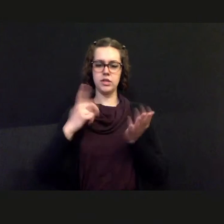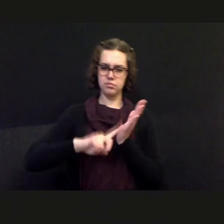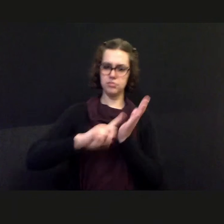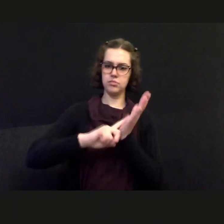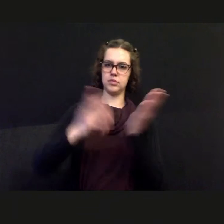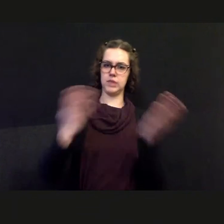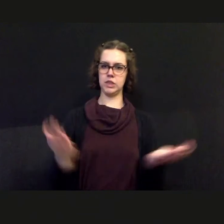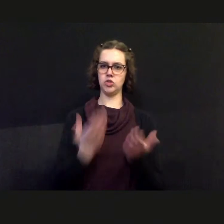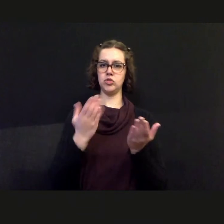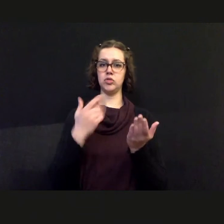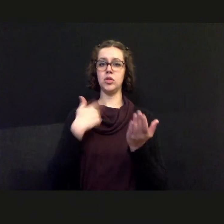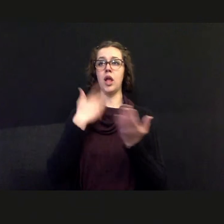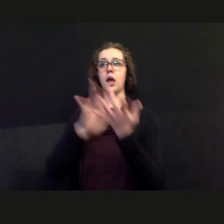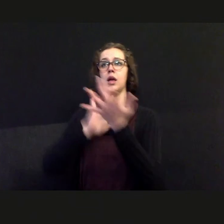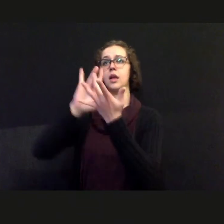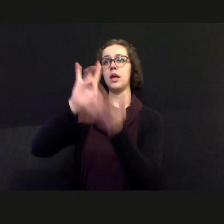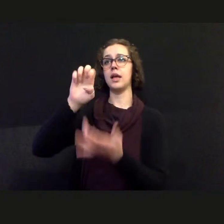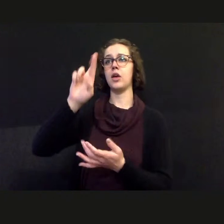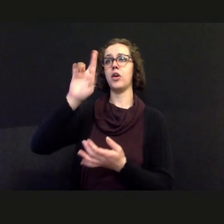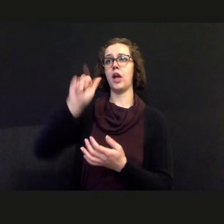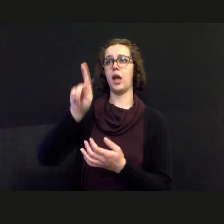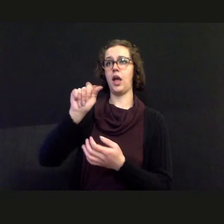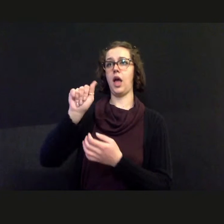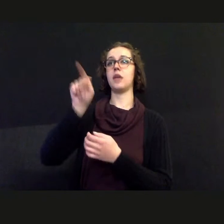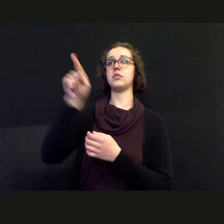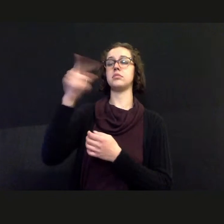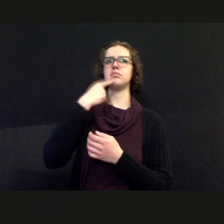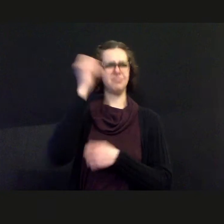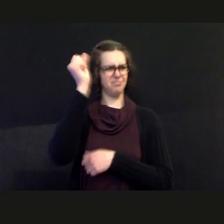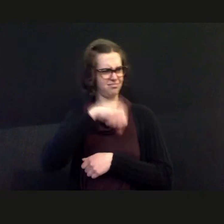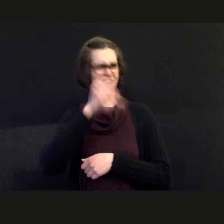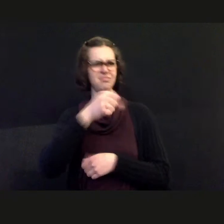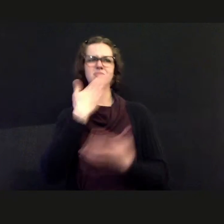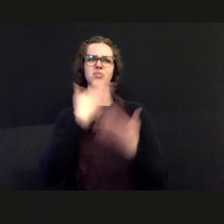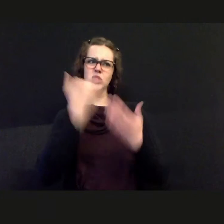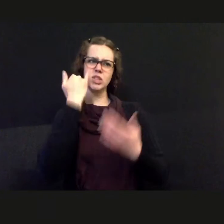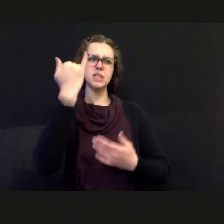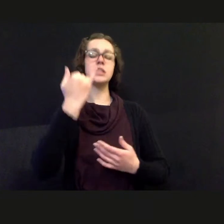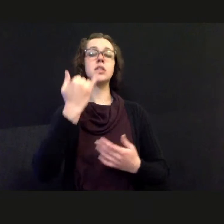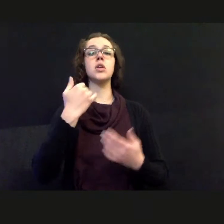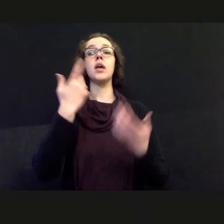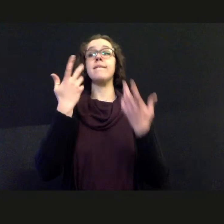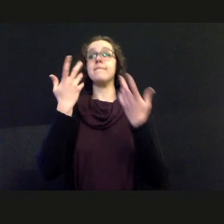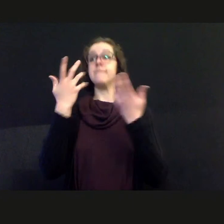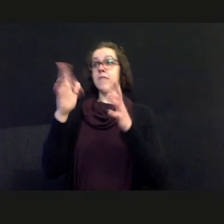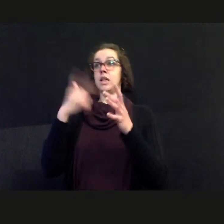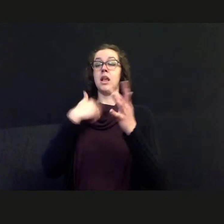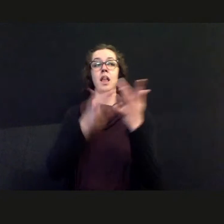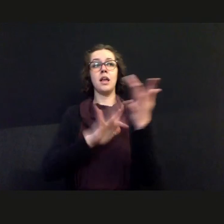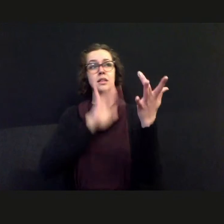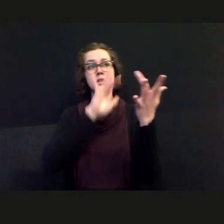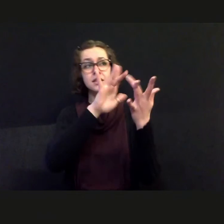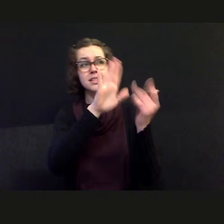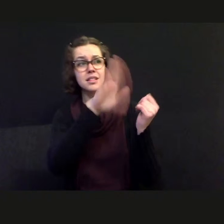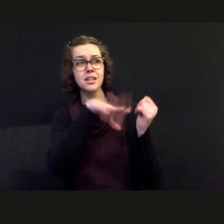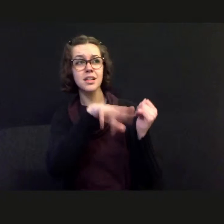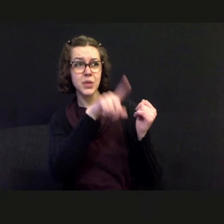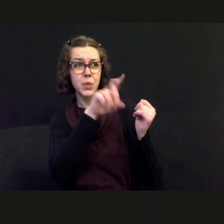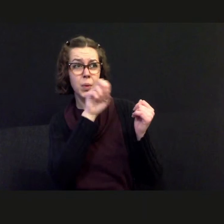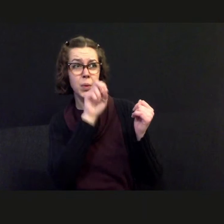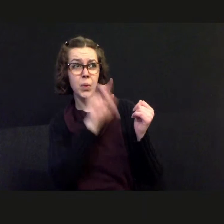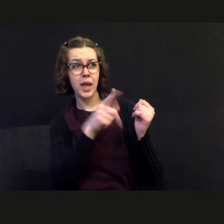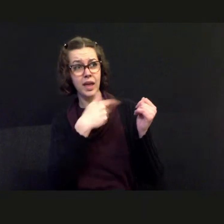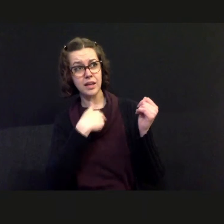said, absolutely, this is a good idea. So then I reached out to Leila because I wanted to make sure that she was okay with this.